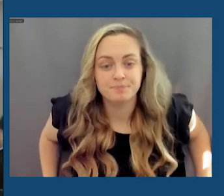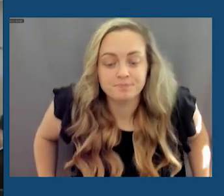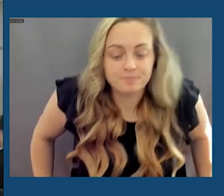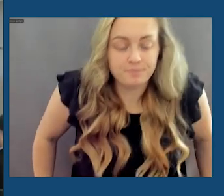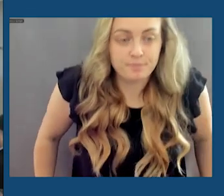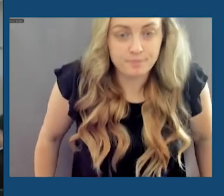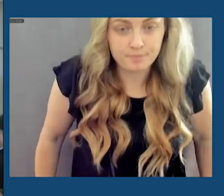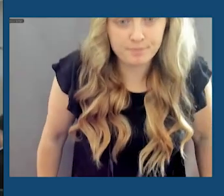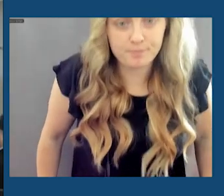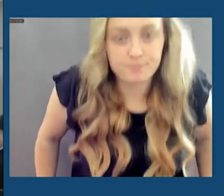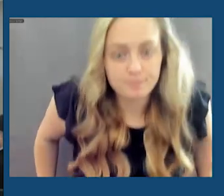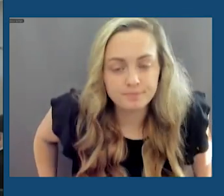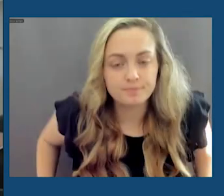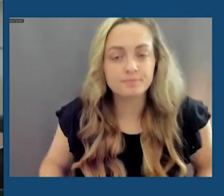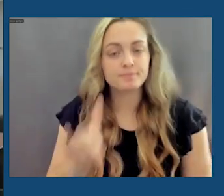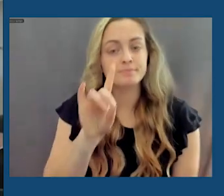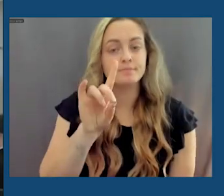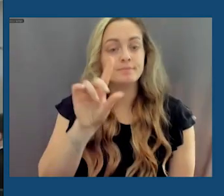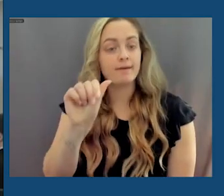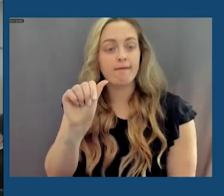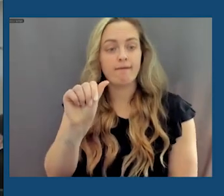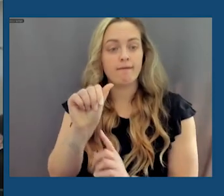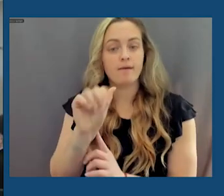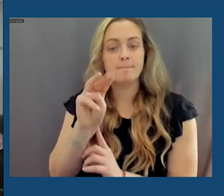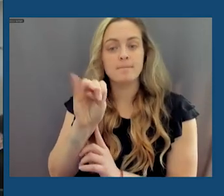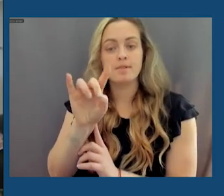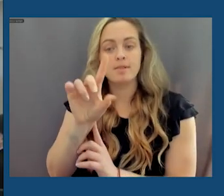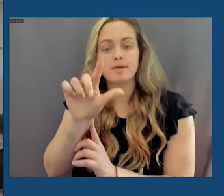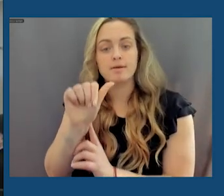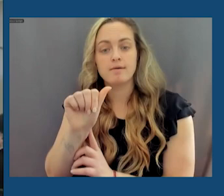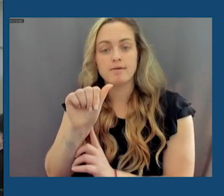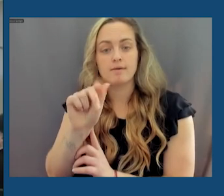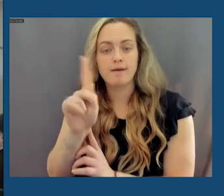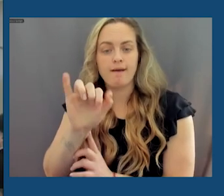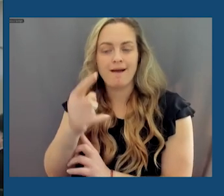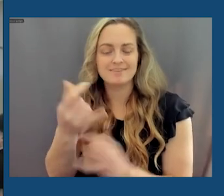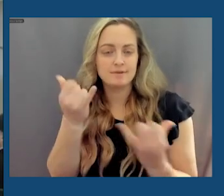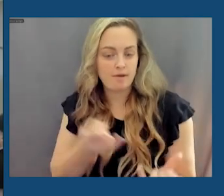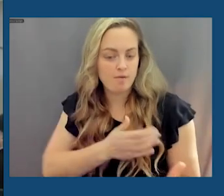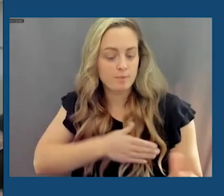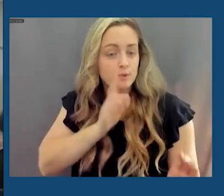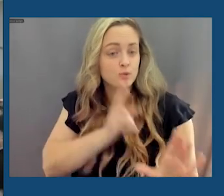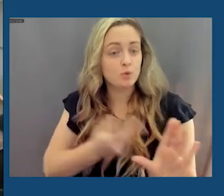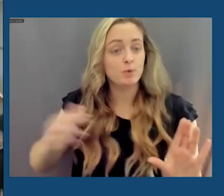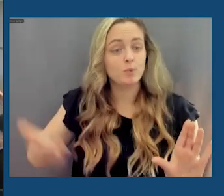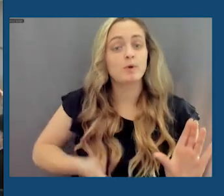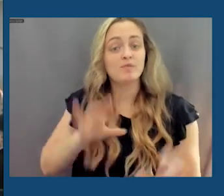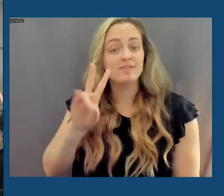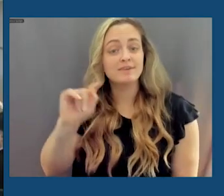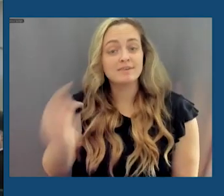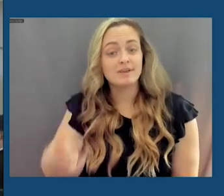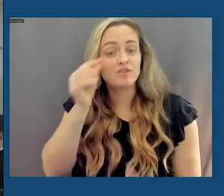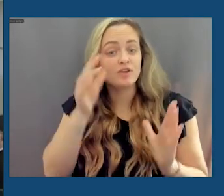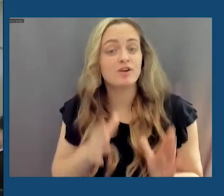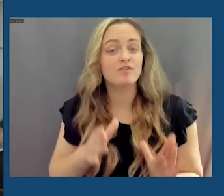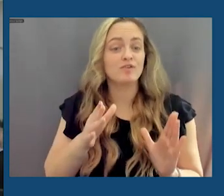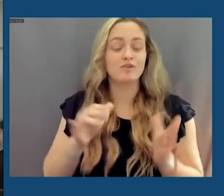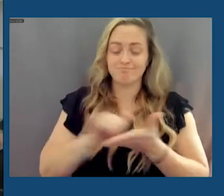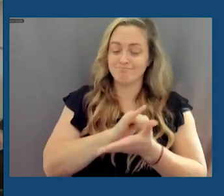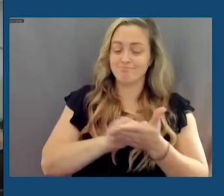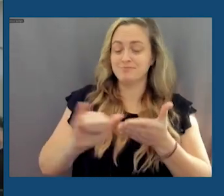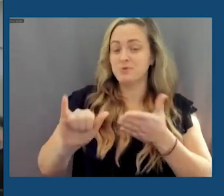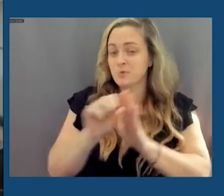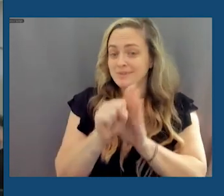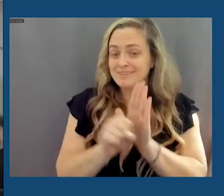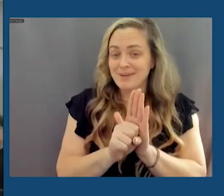District Attorney Melinda Katz. And now, please join me in welcoming the 57th Governor of the great state of New